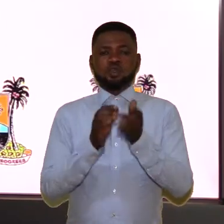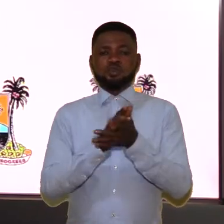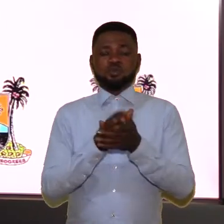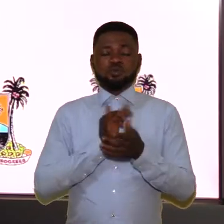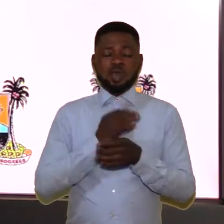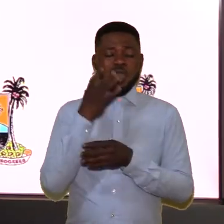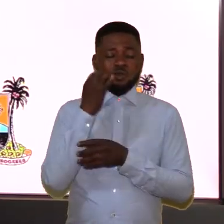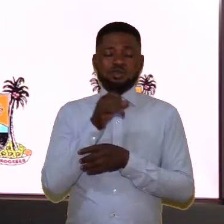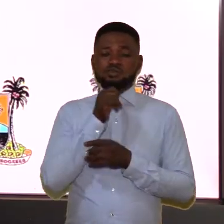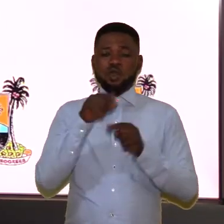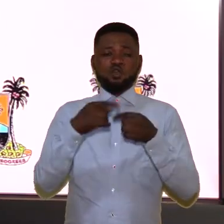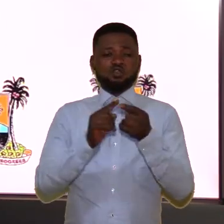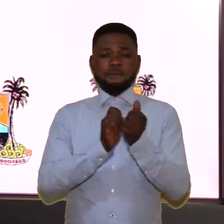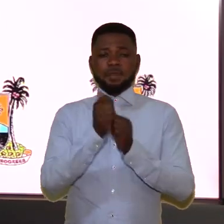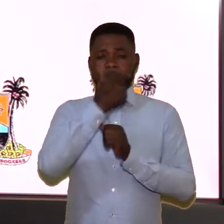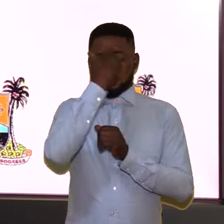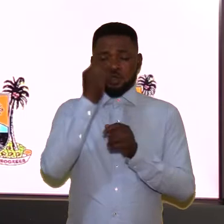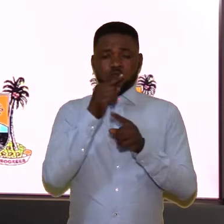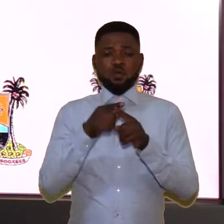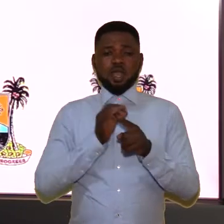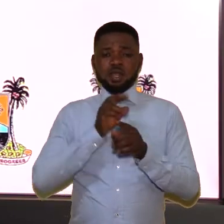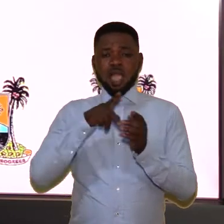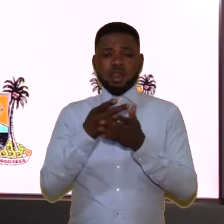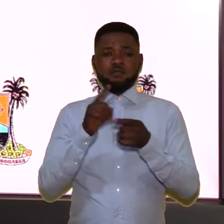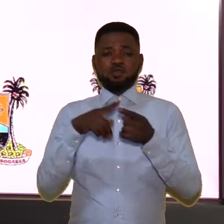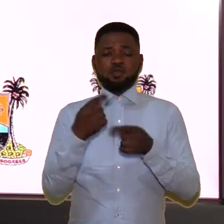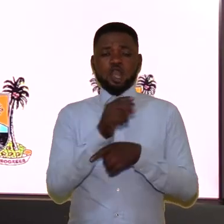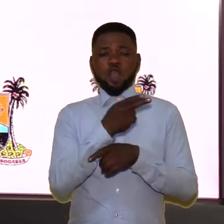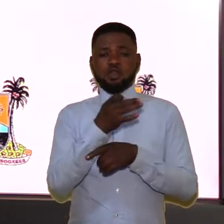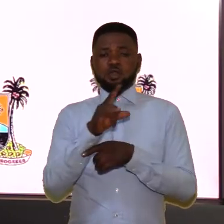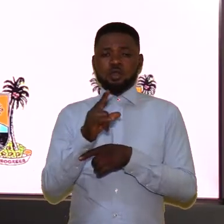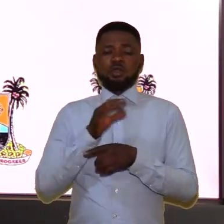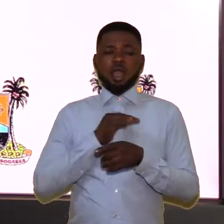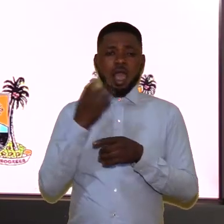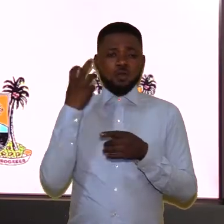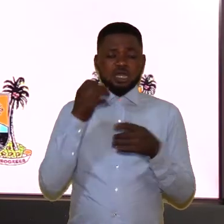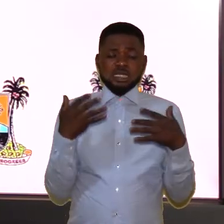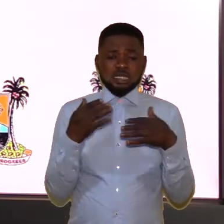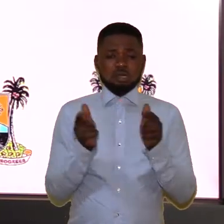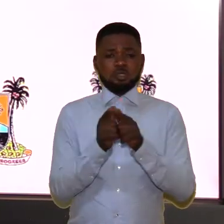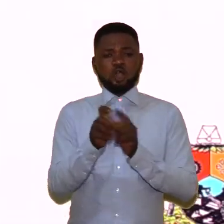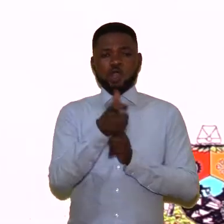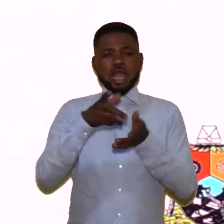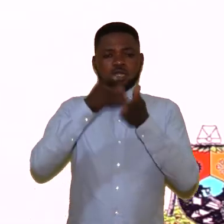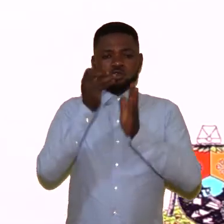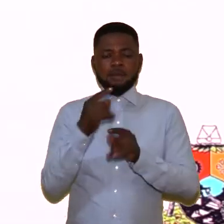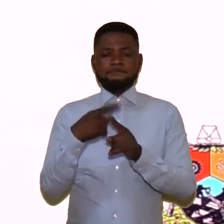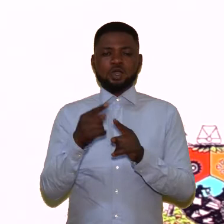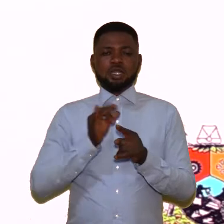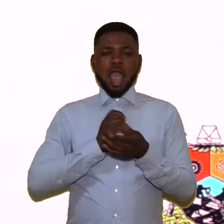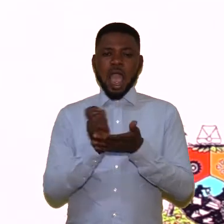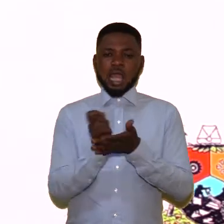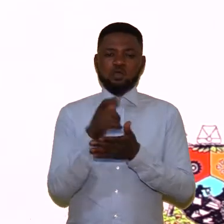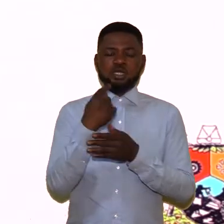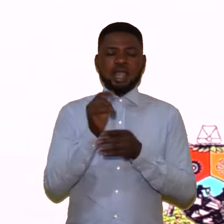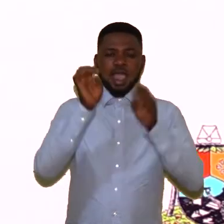I was not going to pass, because when I got to the hall, I was scared meeting other students. But